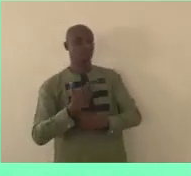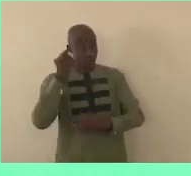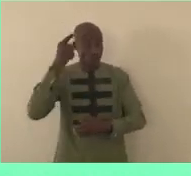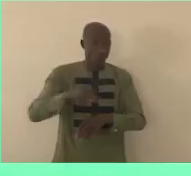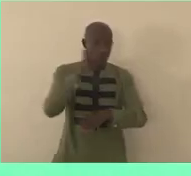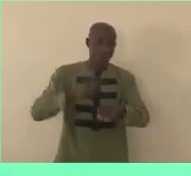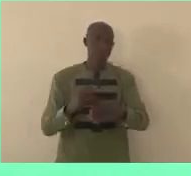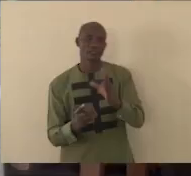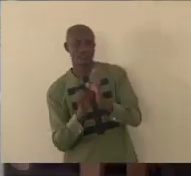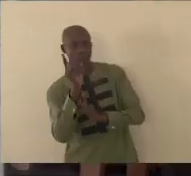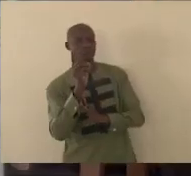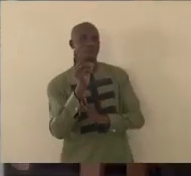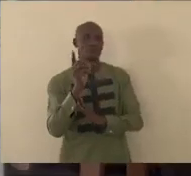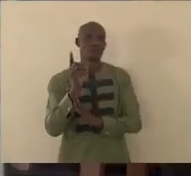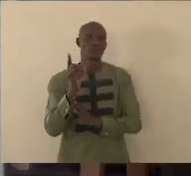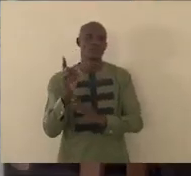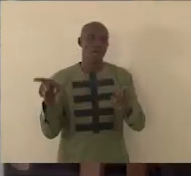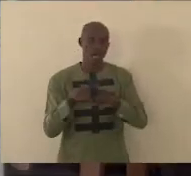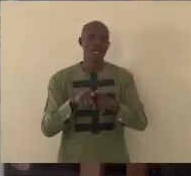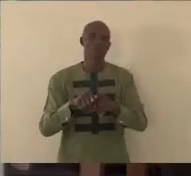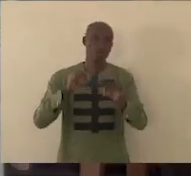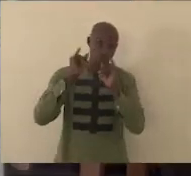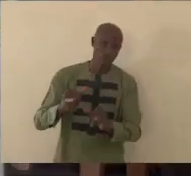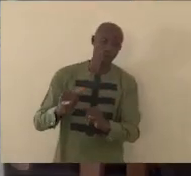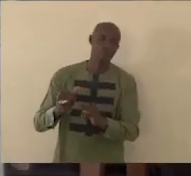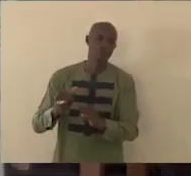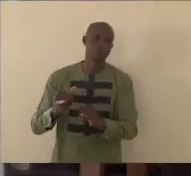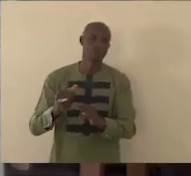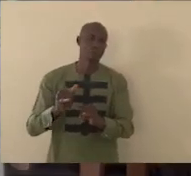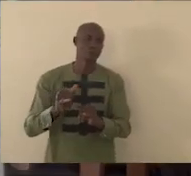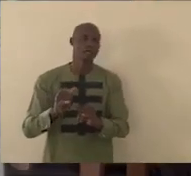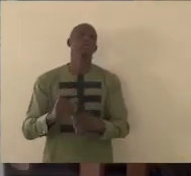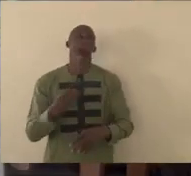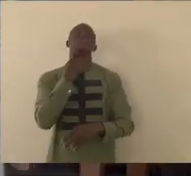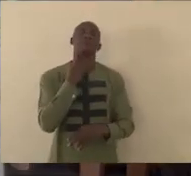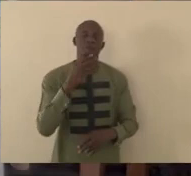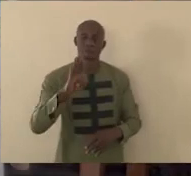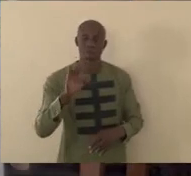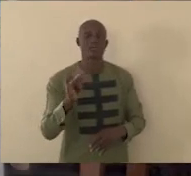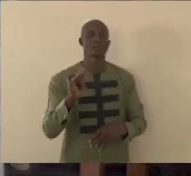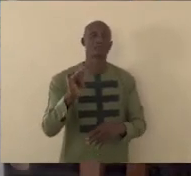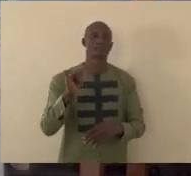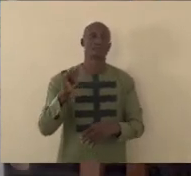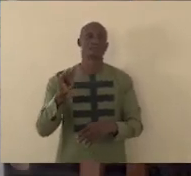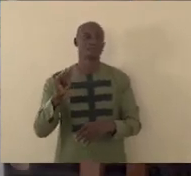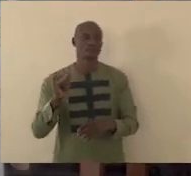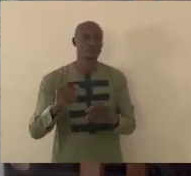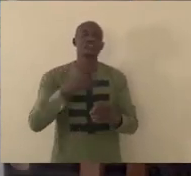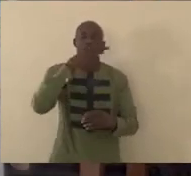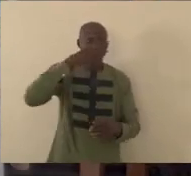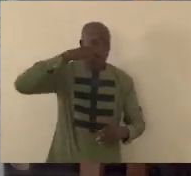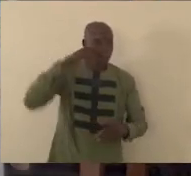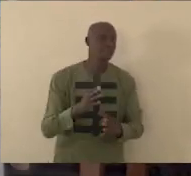for national development so long as we remain constricted and entrapped by the conspiracy of treasury